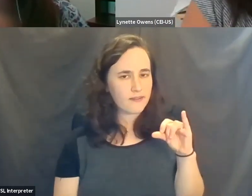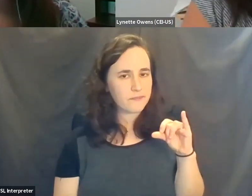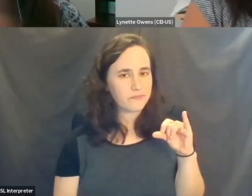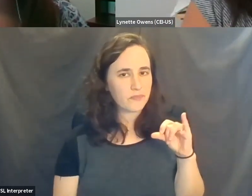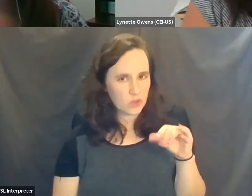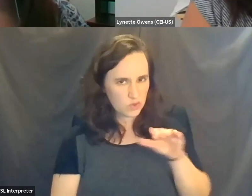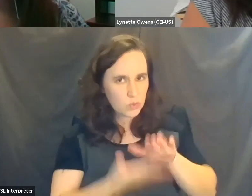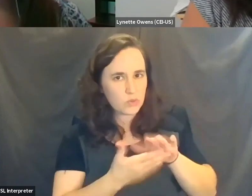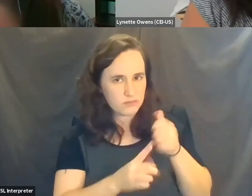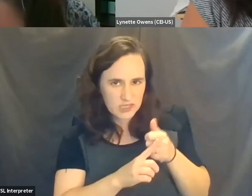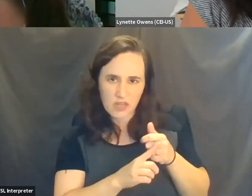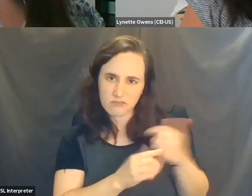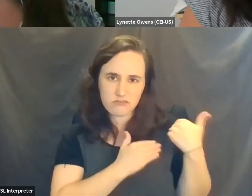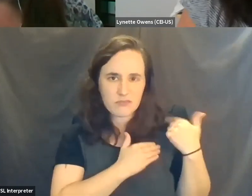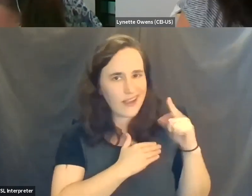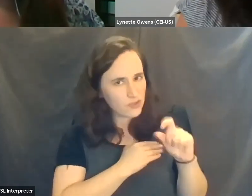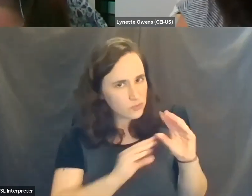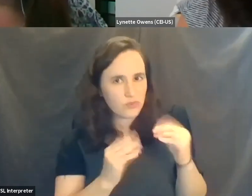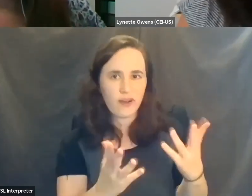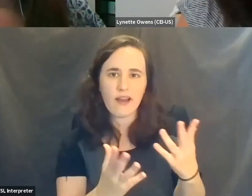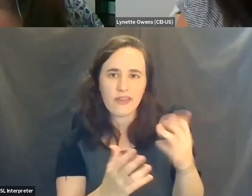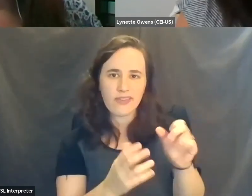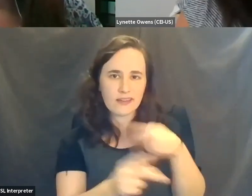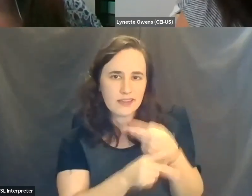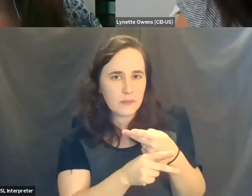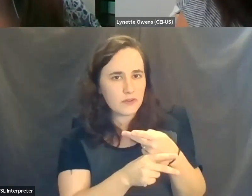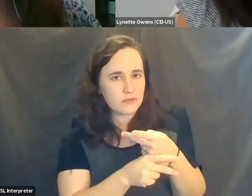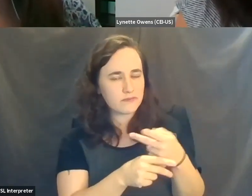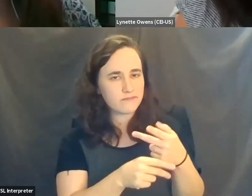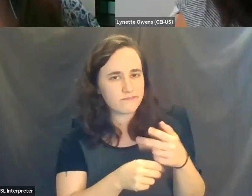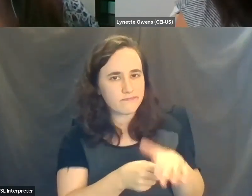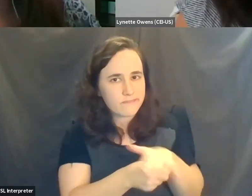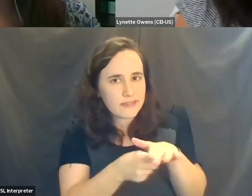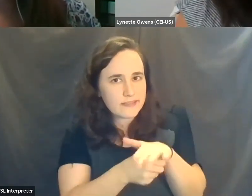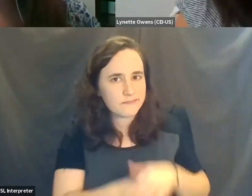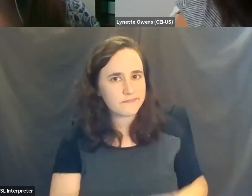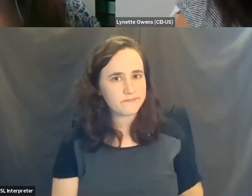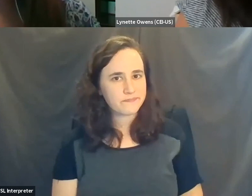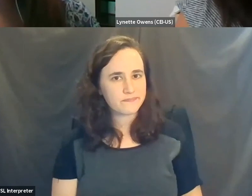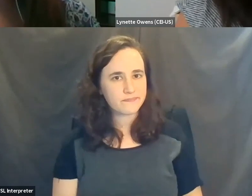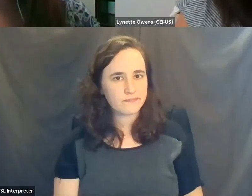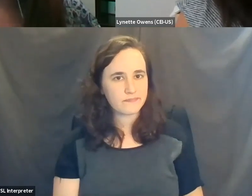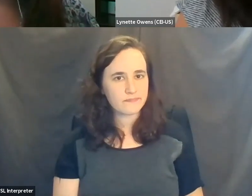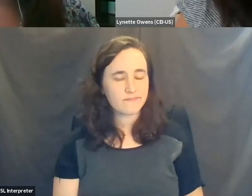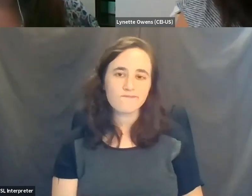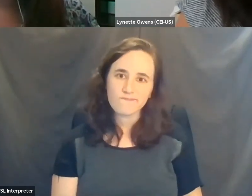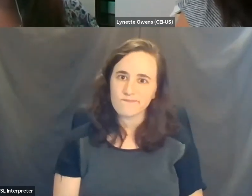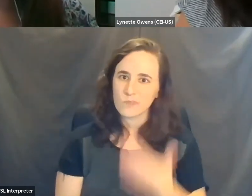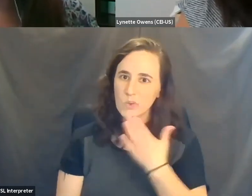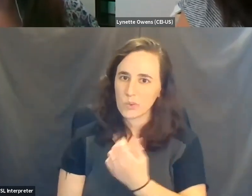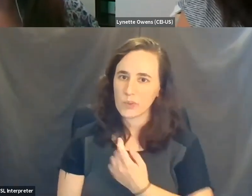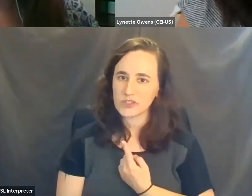into the academic experience? That's a good question. I think